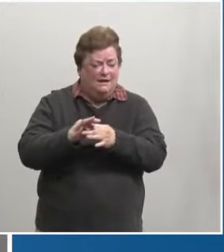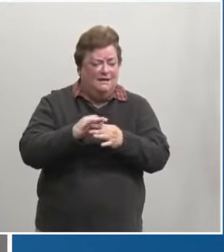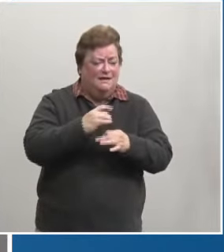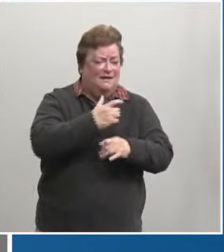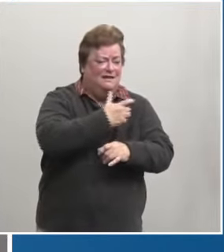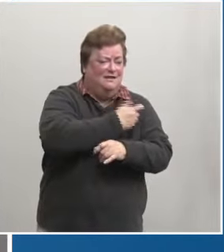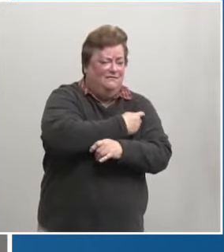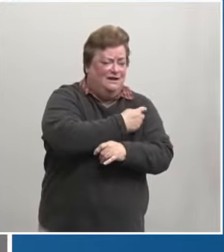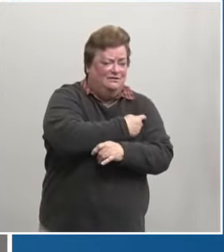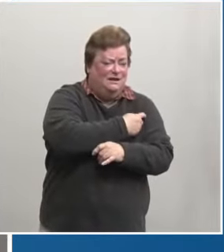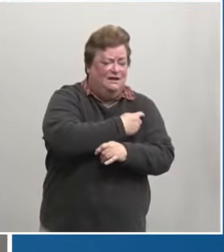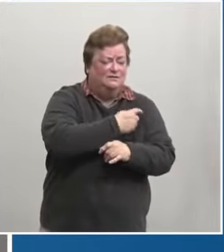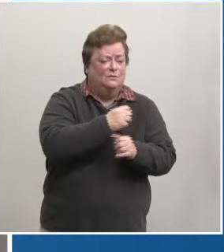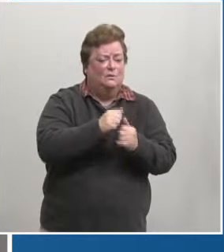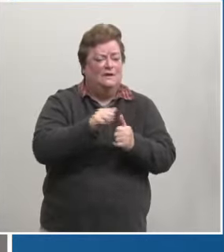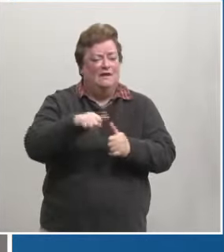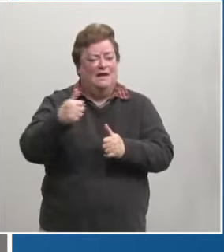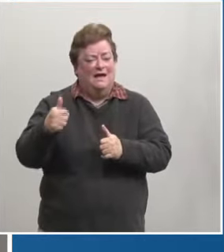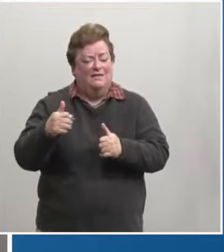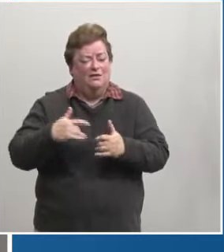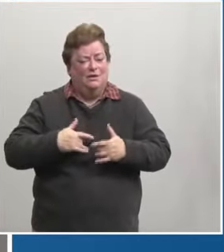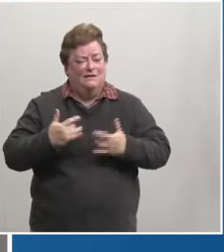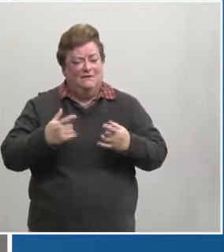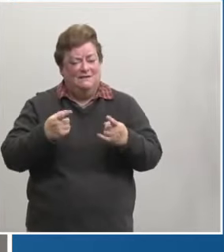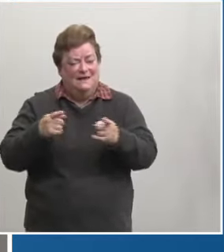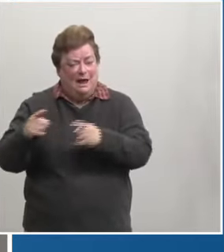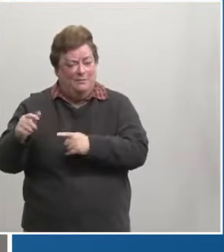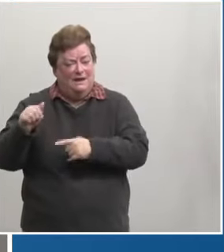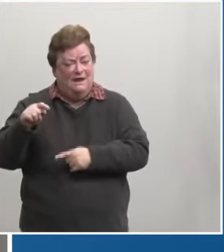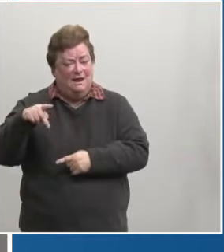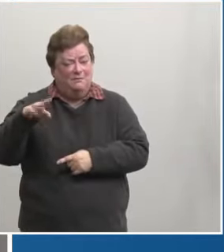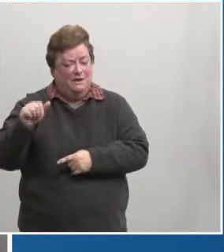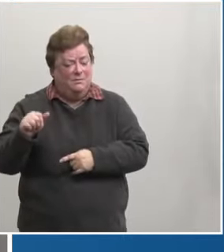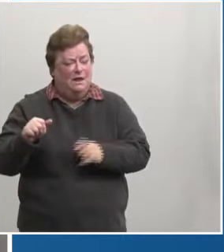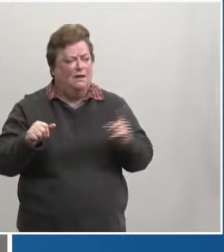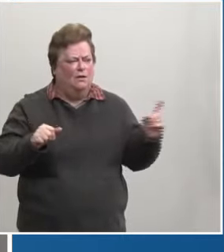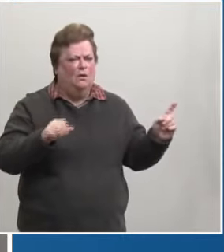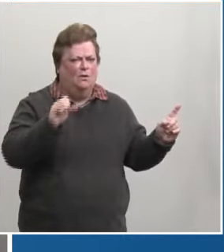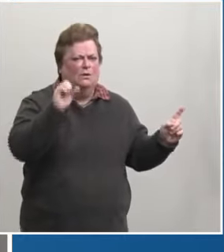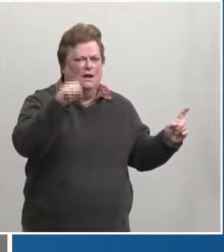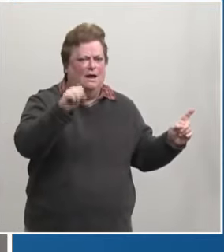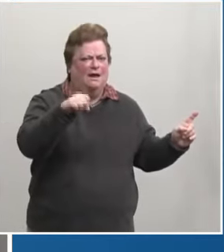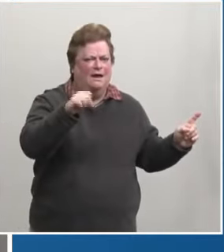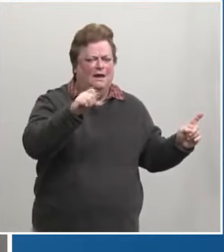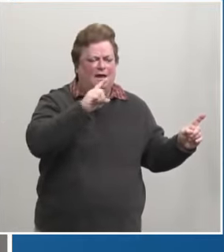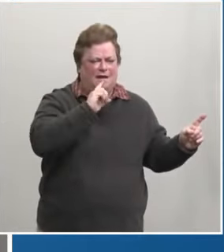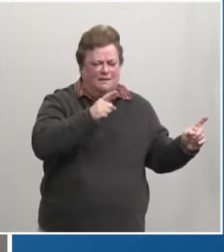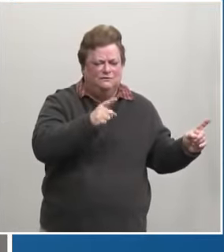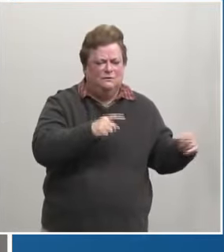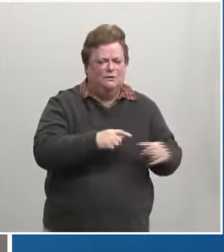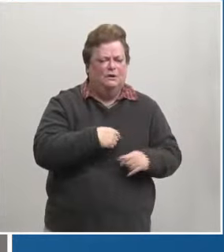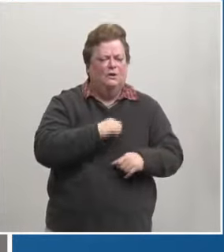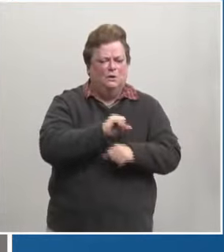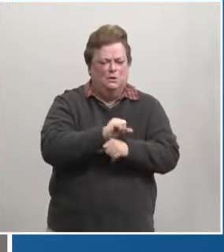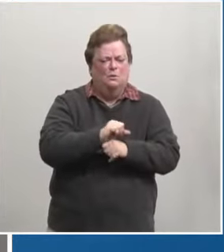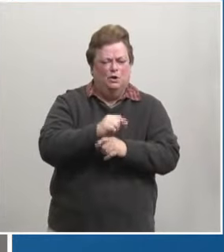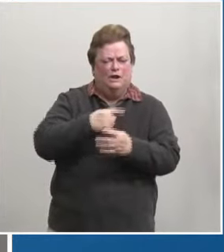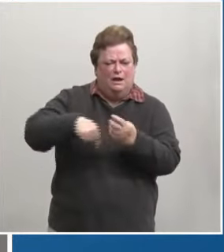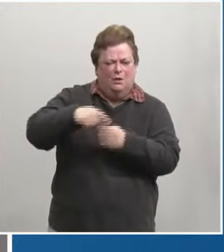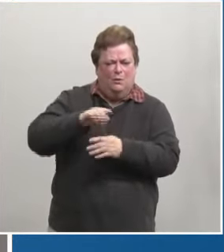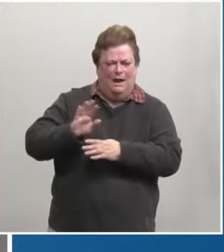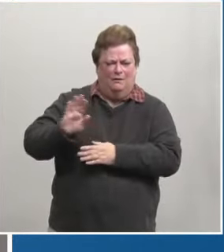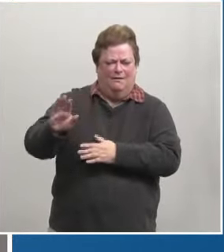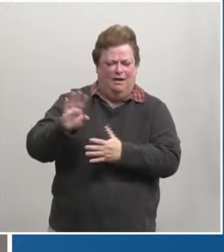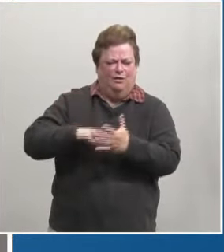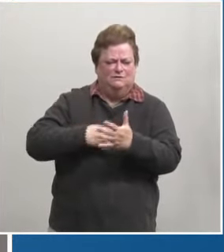vaccinations and other events going on at PBA? Absolutely. We'll be working around that. And like